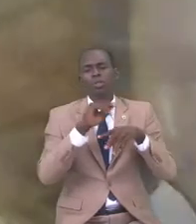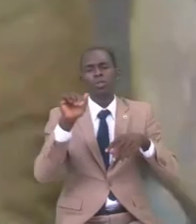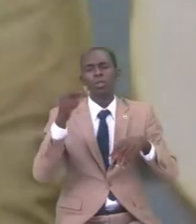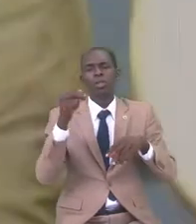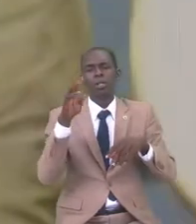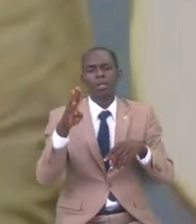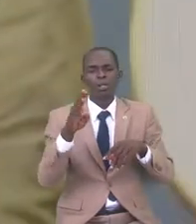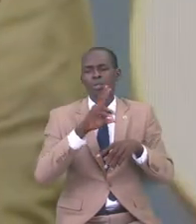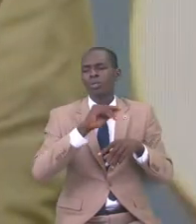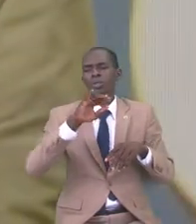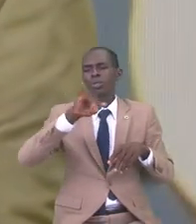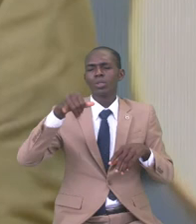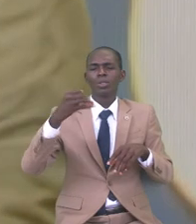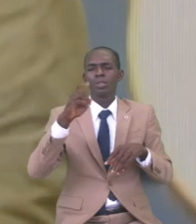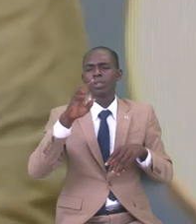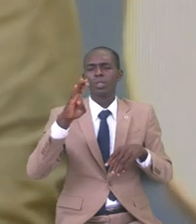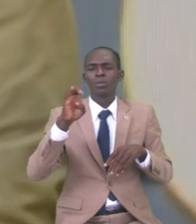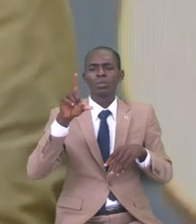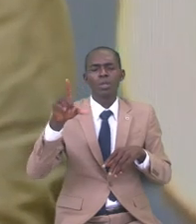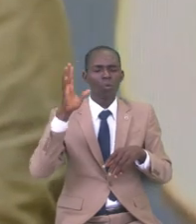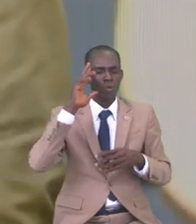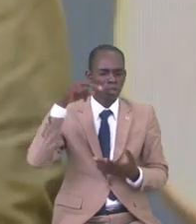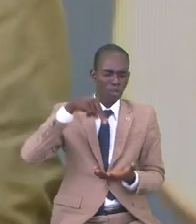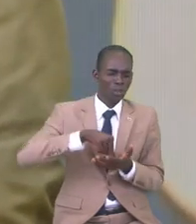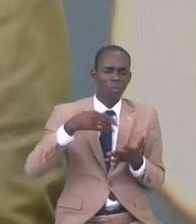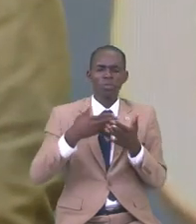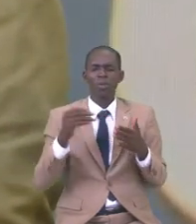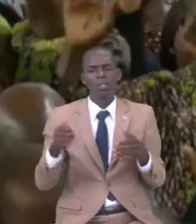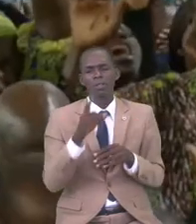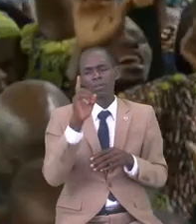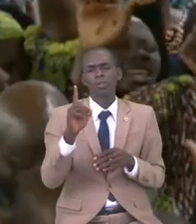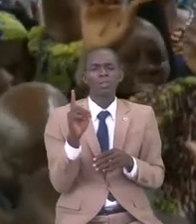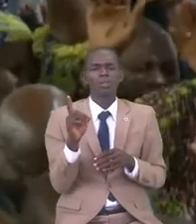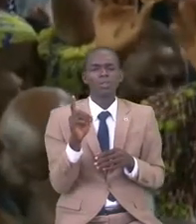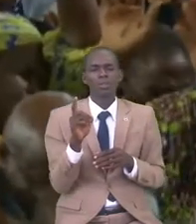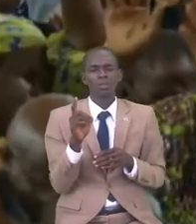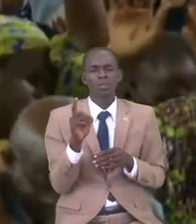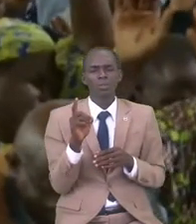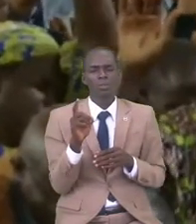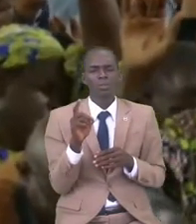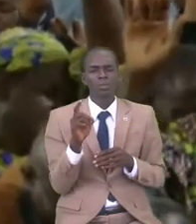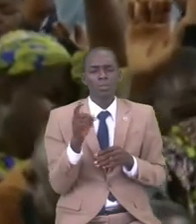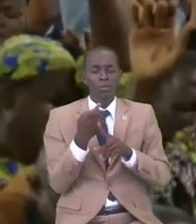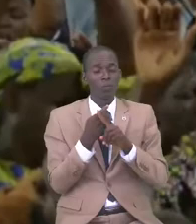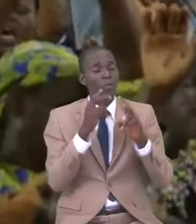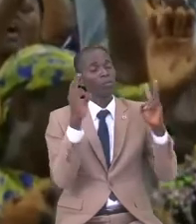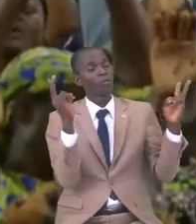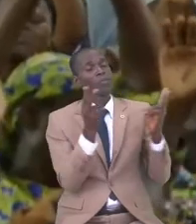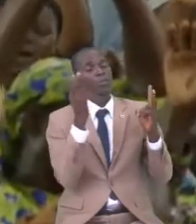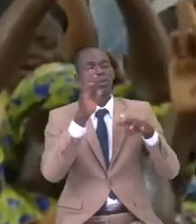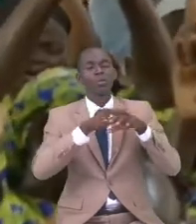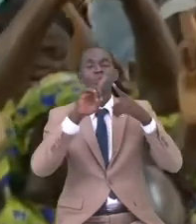no Jezebel will stand before anyone here. From victory unto